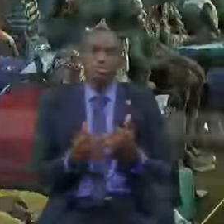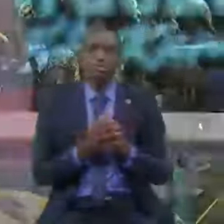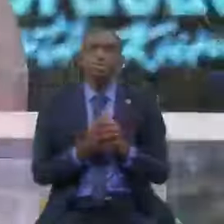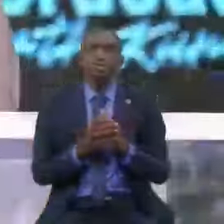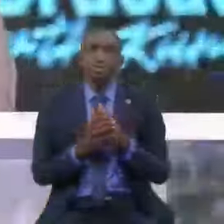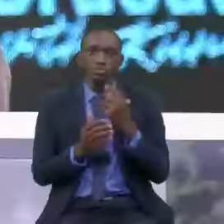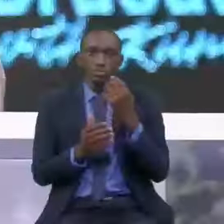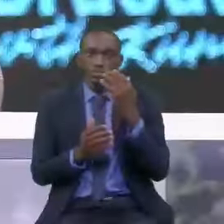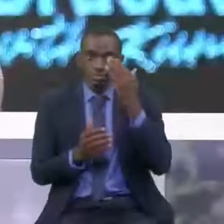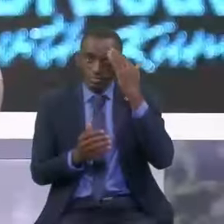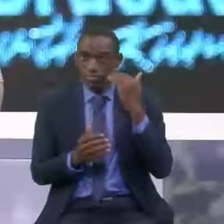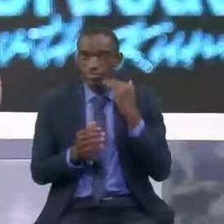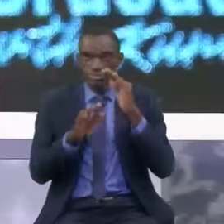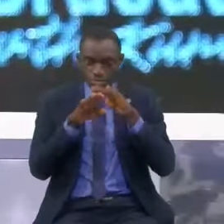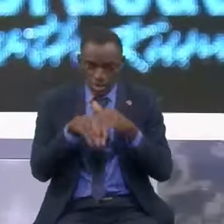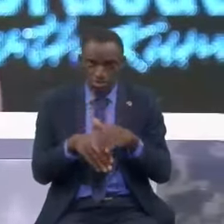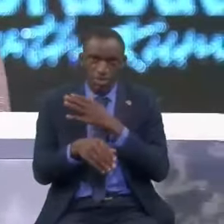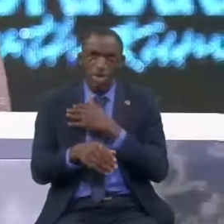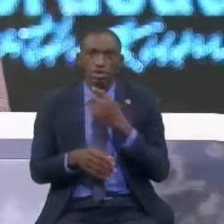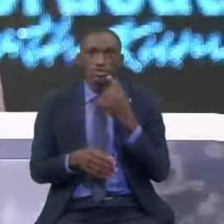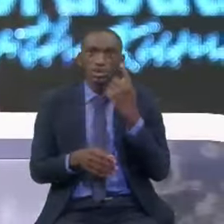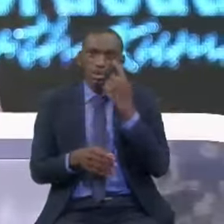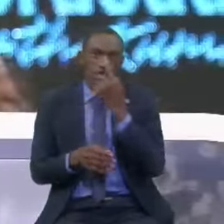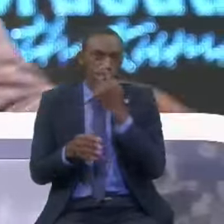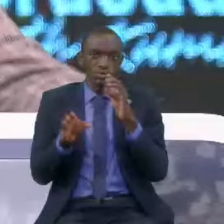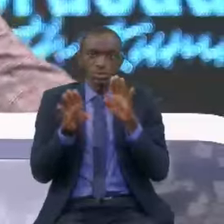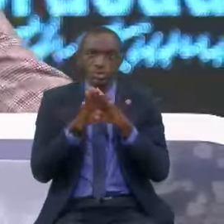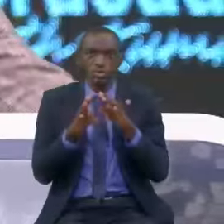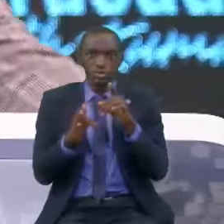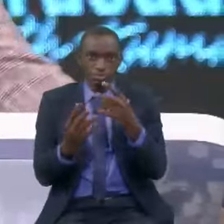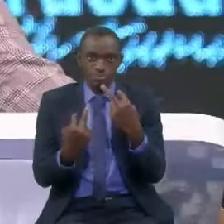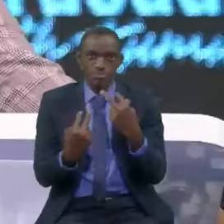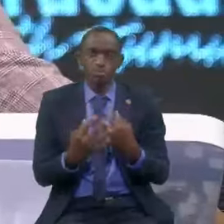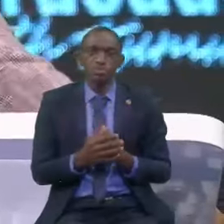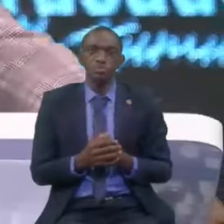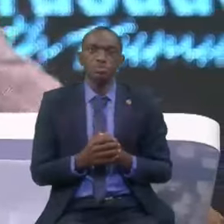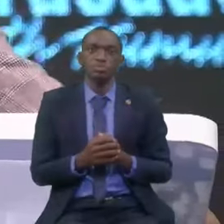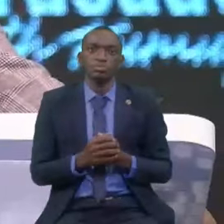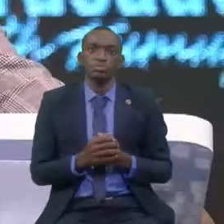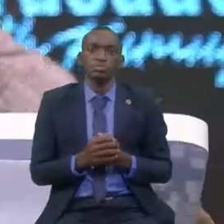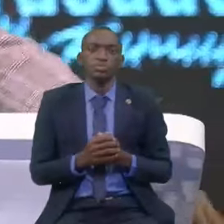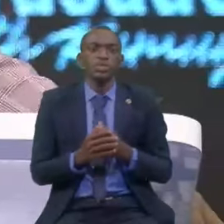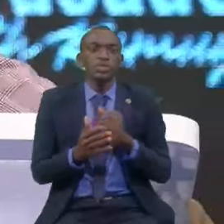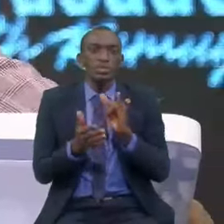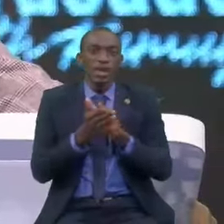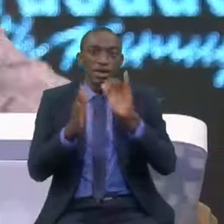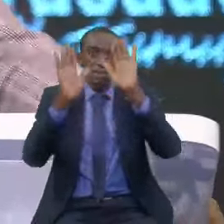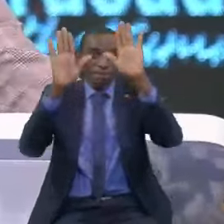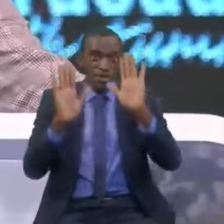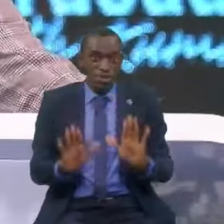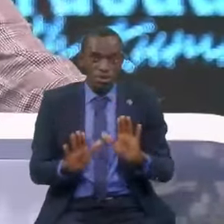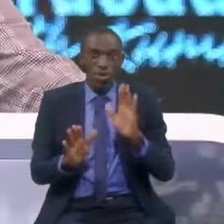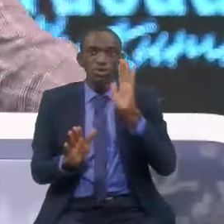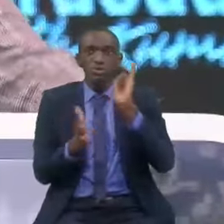closed. Heads bowed and eyes closed. That miracle that will transfer your